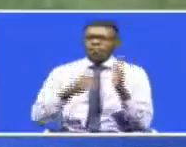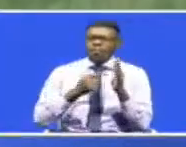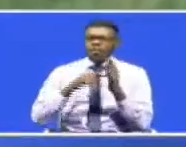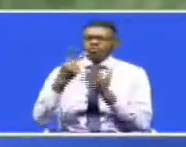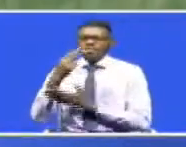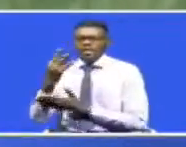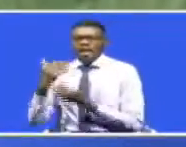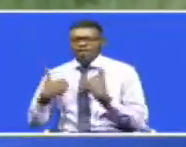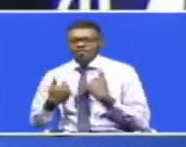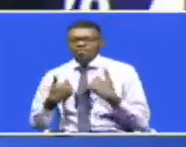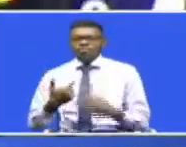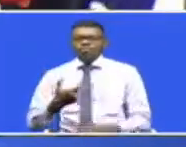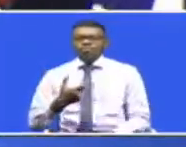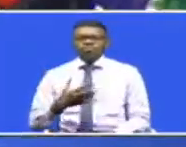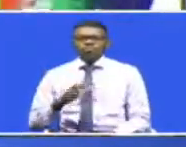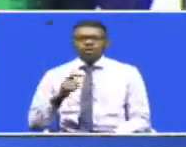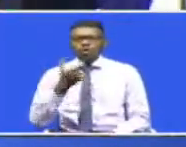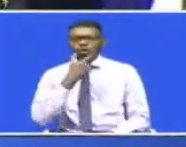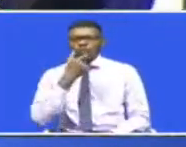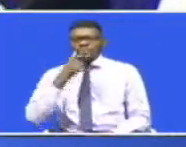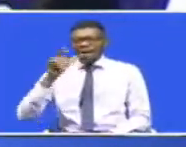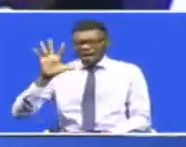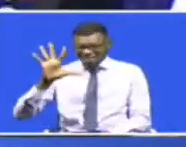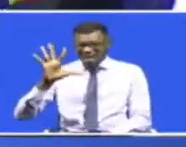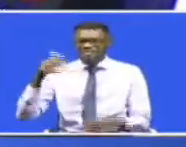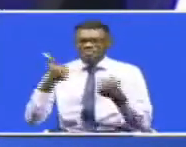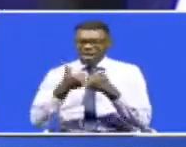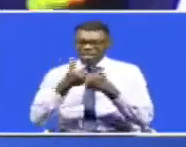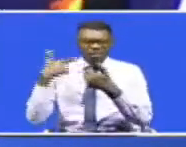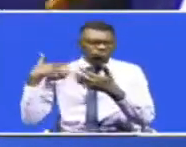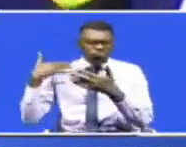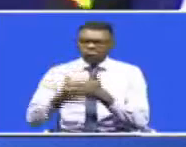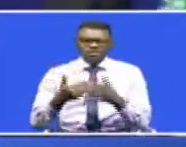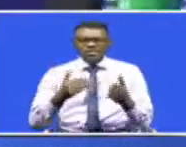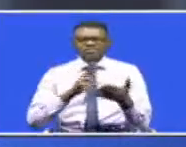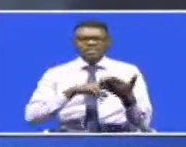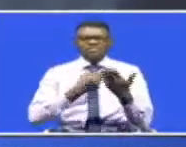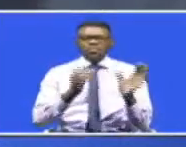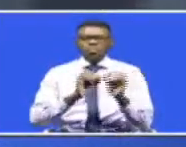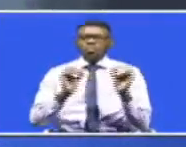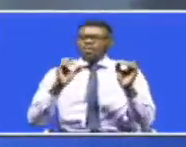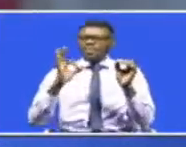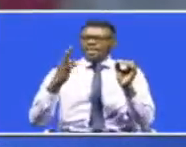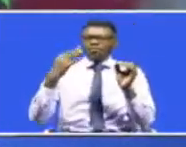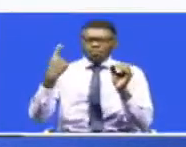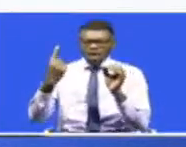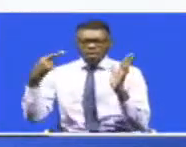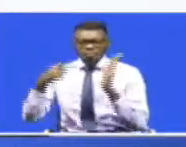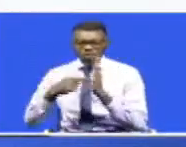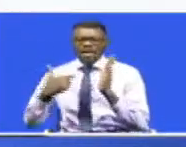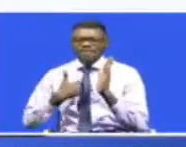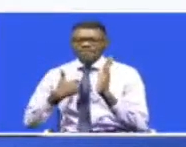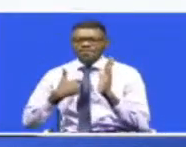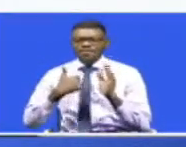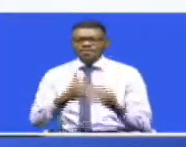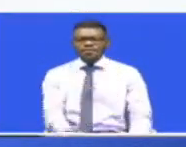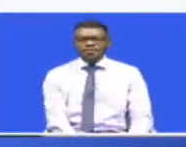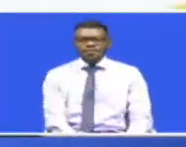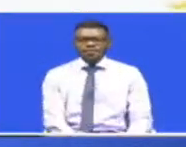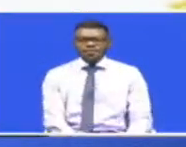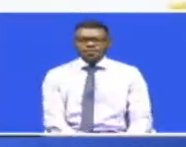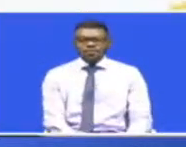hand, Gor Mahia remain unbeaten in 5 consecutive matches with 31 points on the log. But I believe we